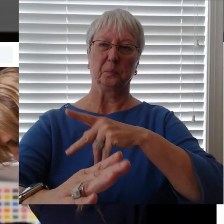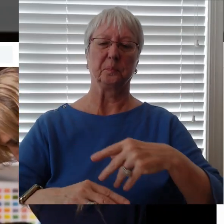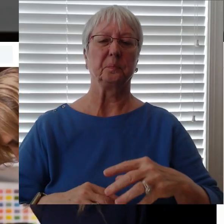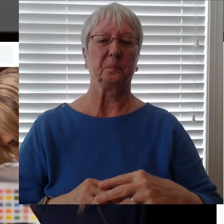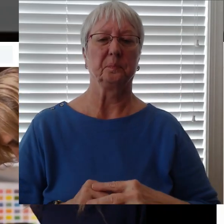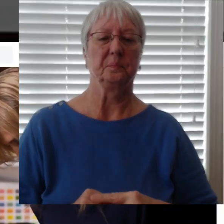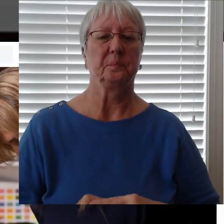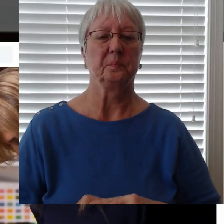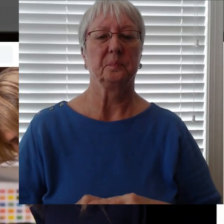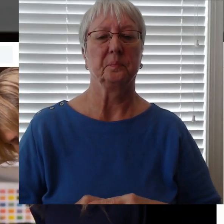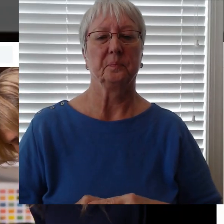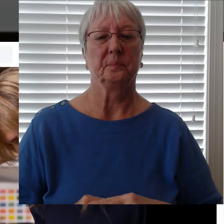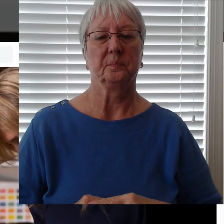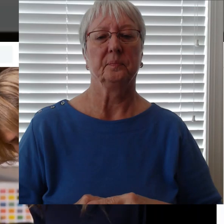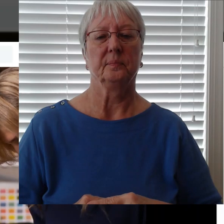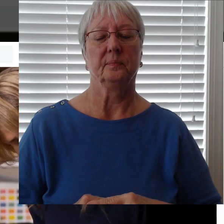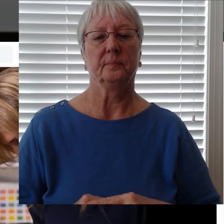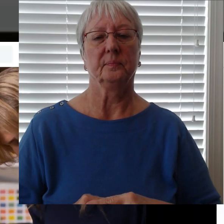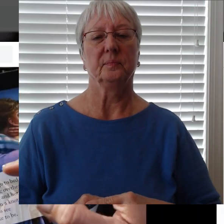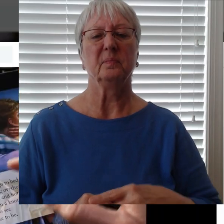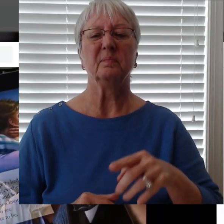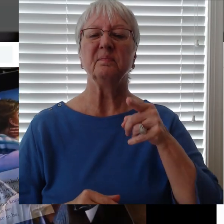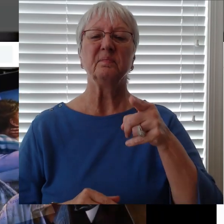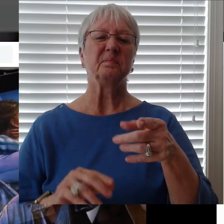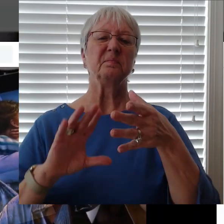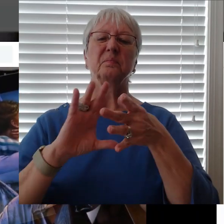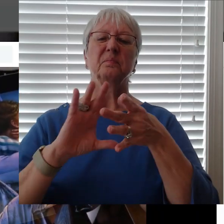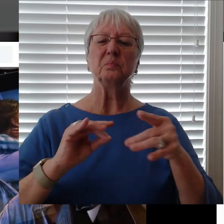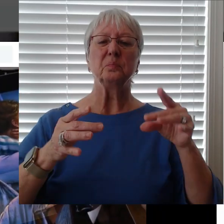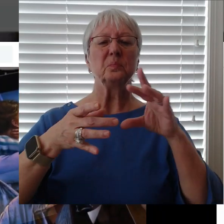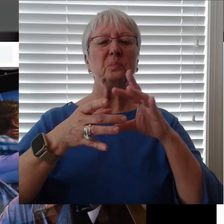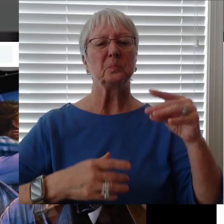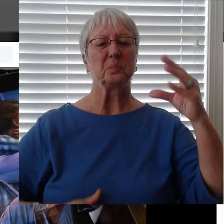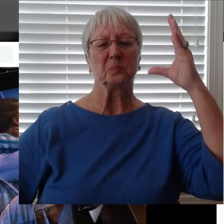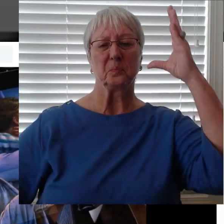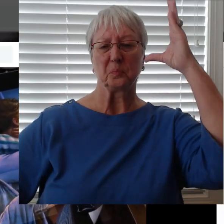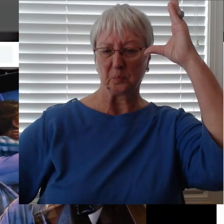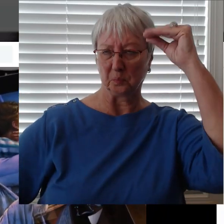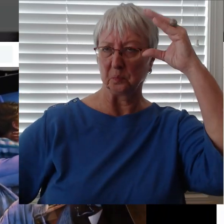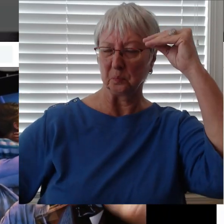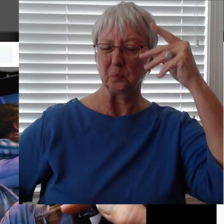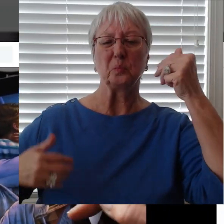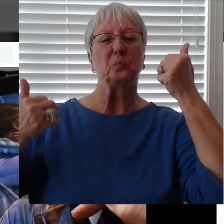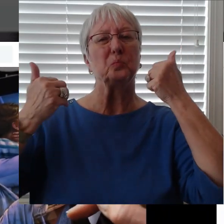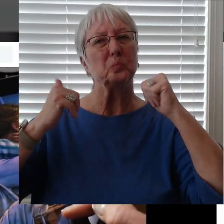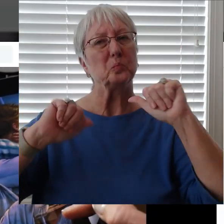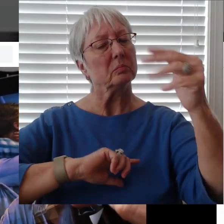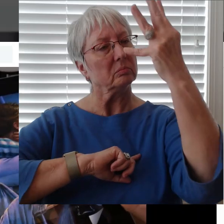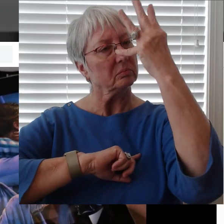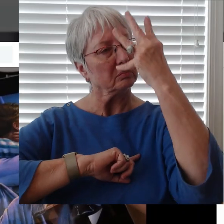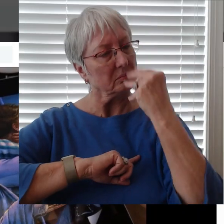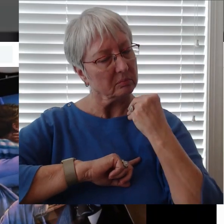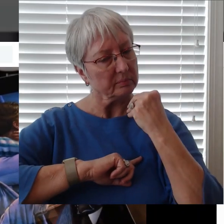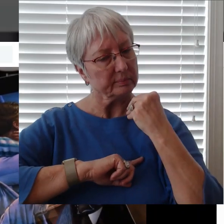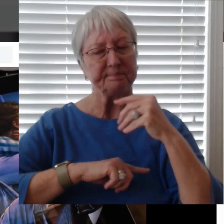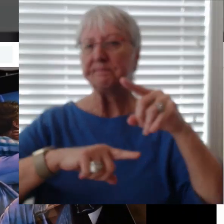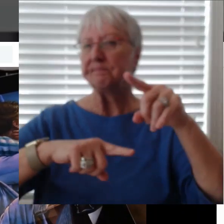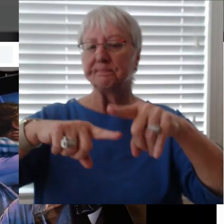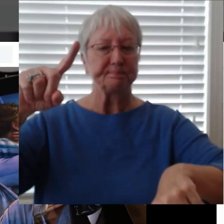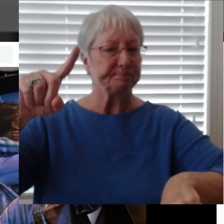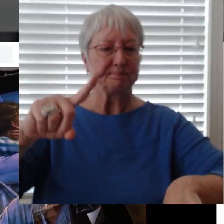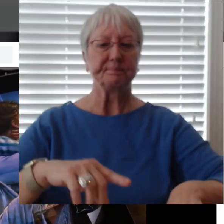out of the question. For this story, a young boy is trying to get to sleep, but can't. It's summer and the sun